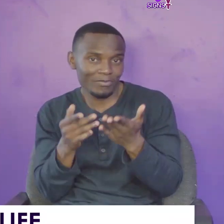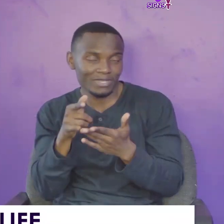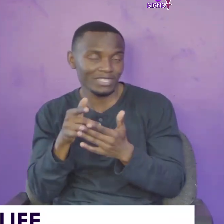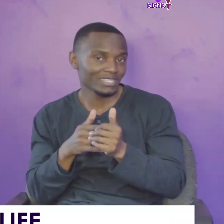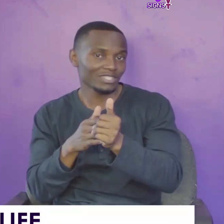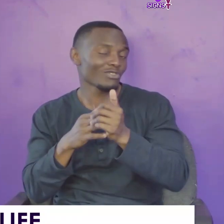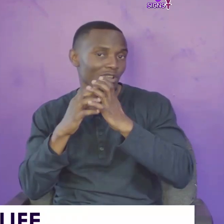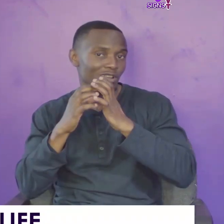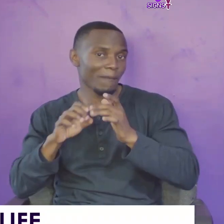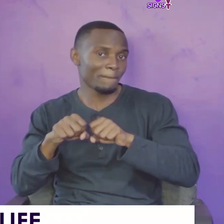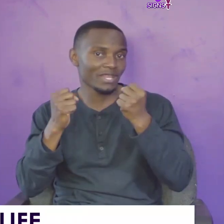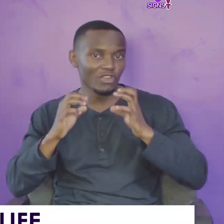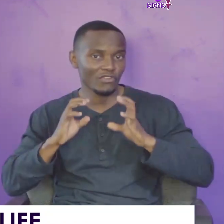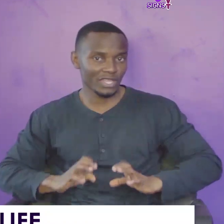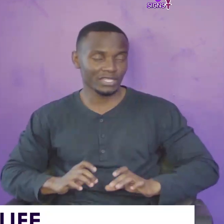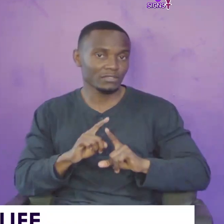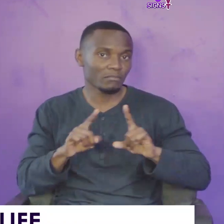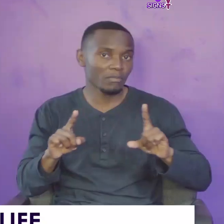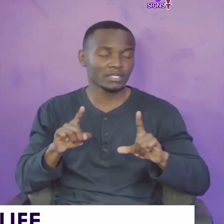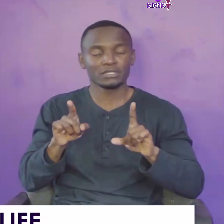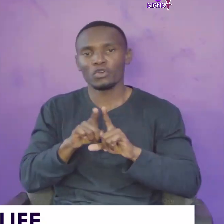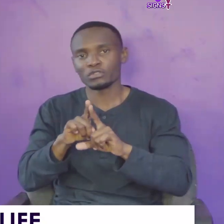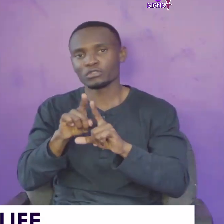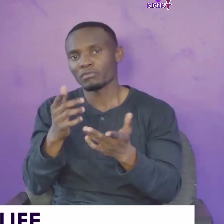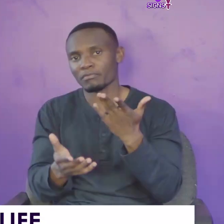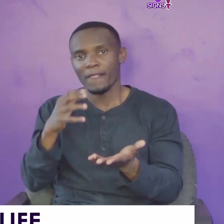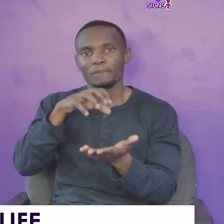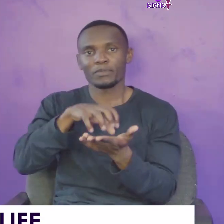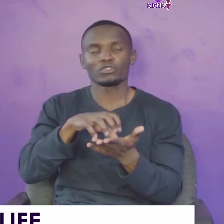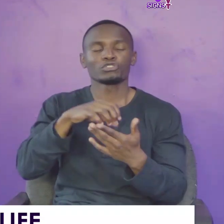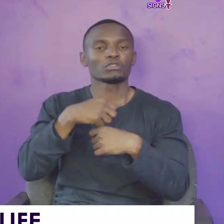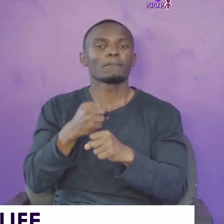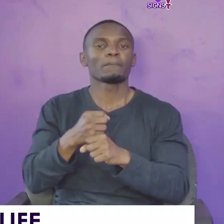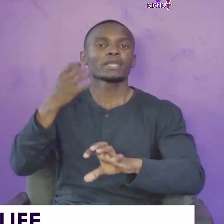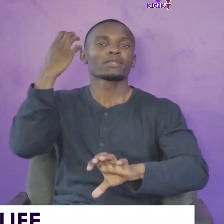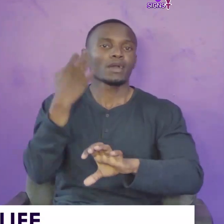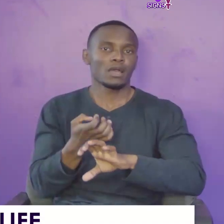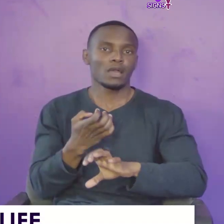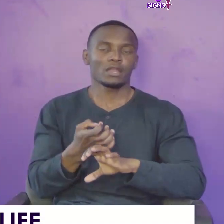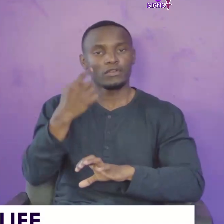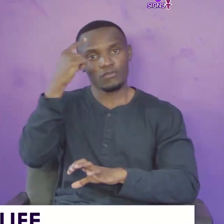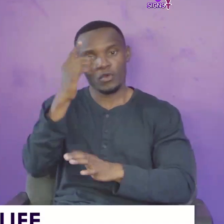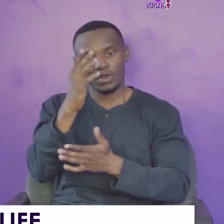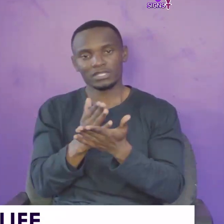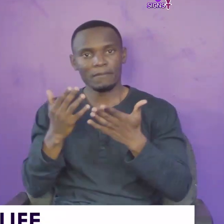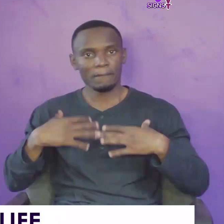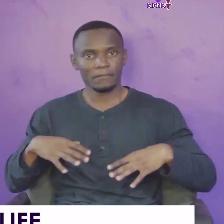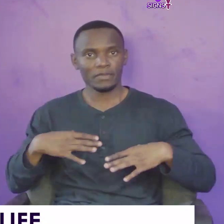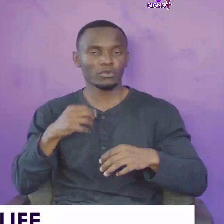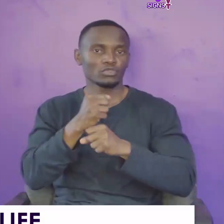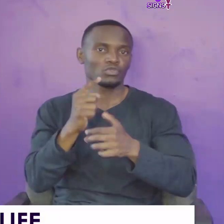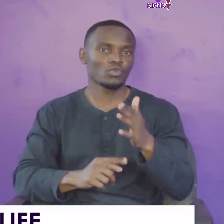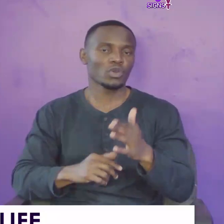But, and maybe the conditions also make it extremely hard, or rather hard for Yeah. some, to